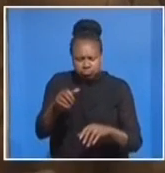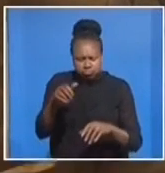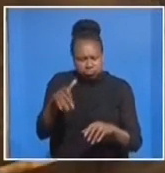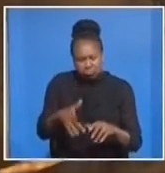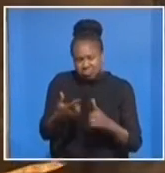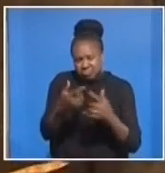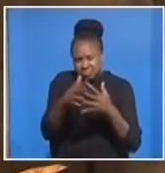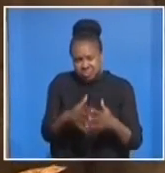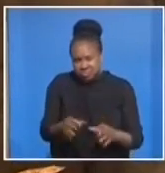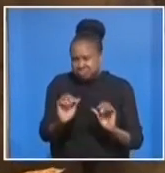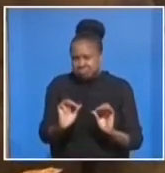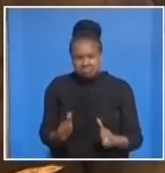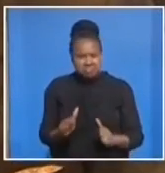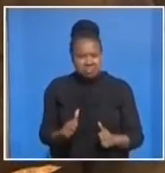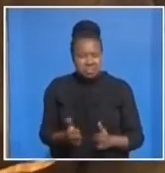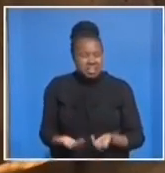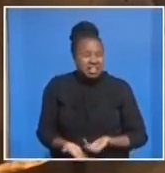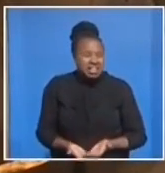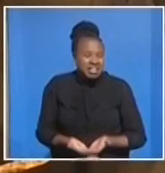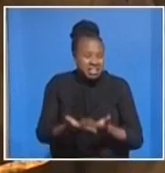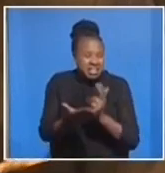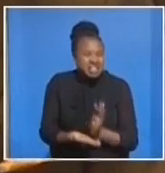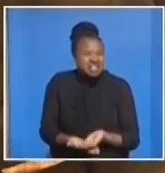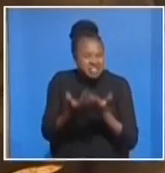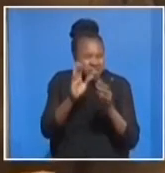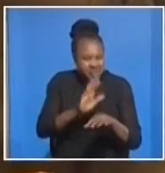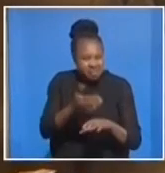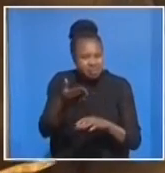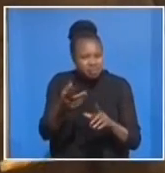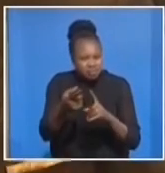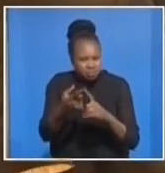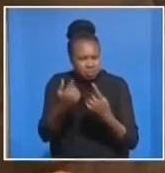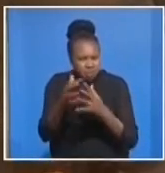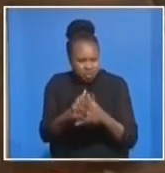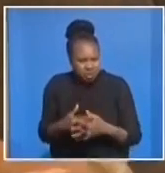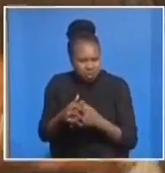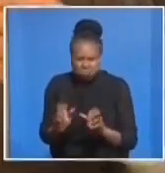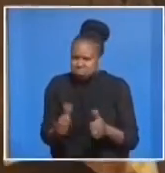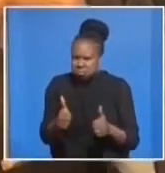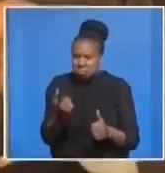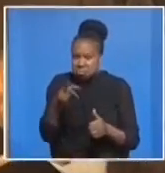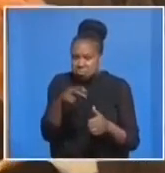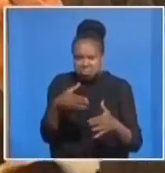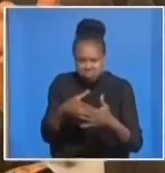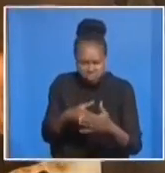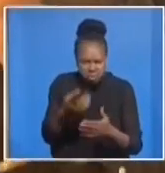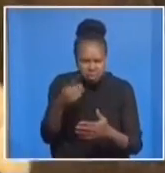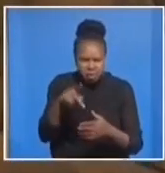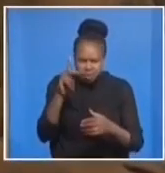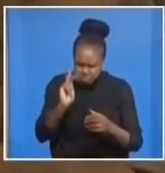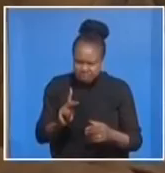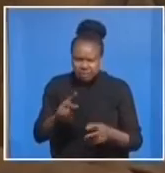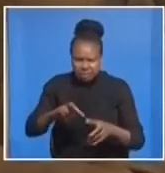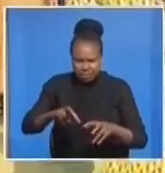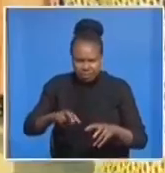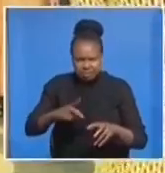States. That kind of assistance we got from the United States went a long way. But you stopped it. But you must renew that